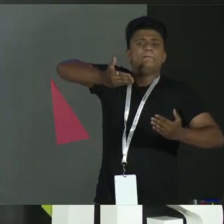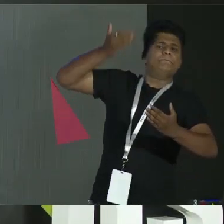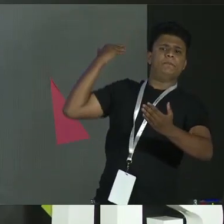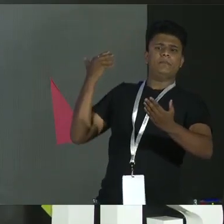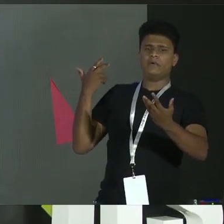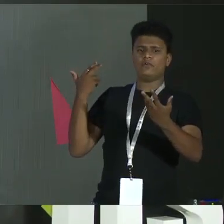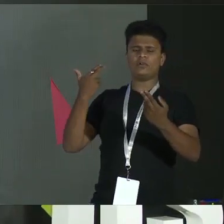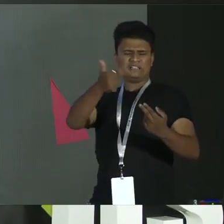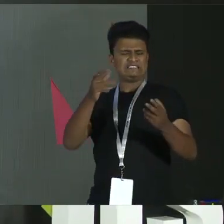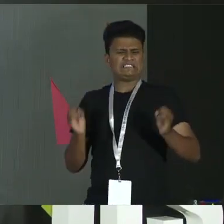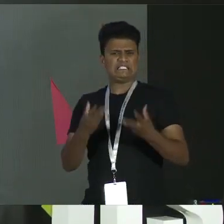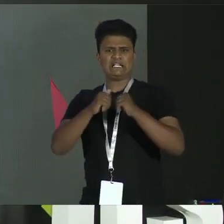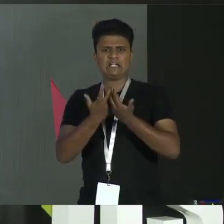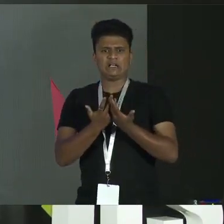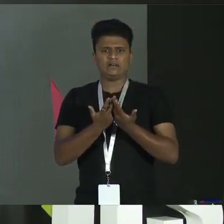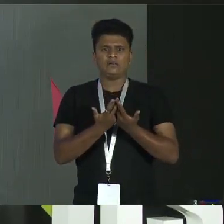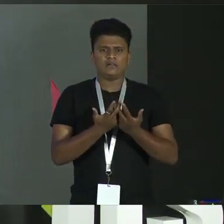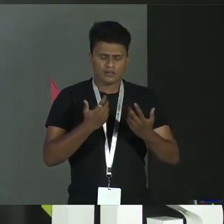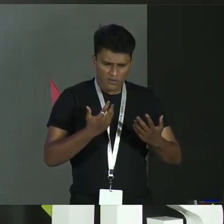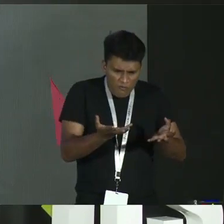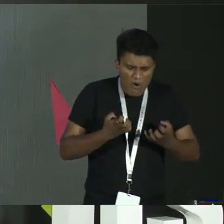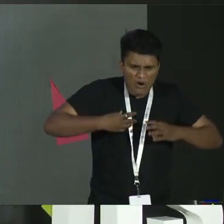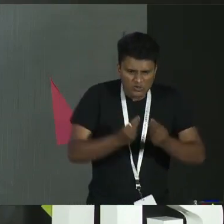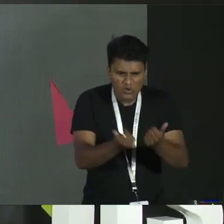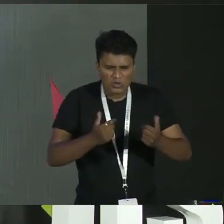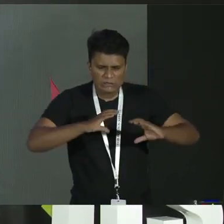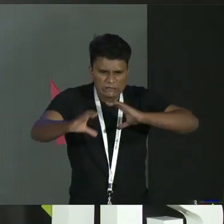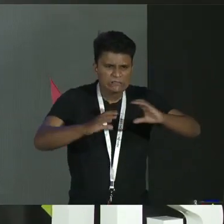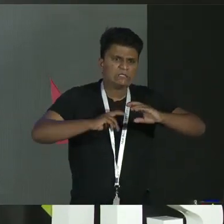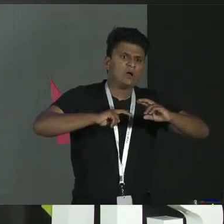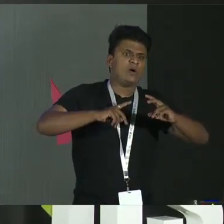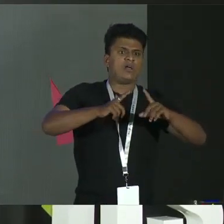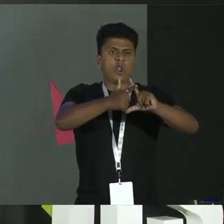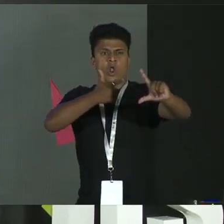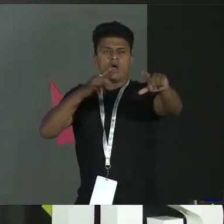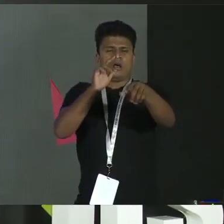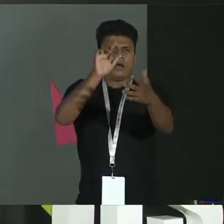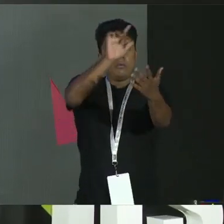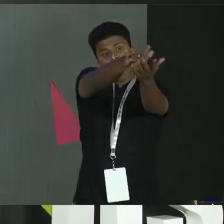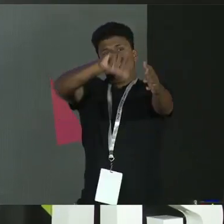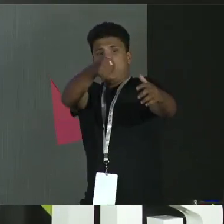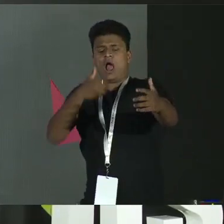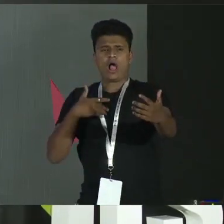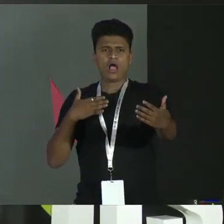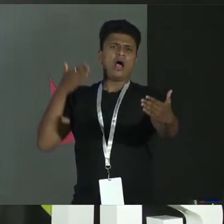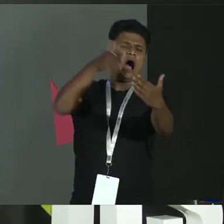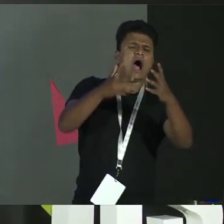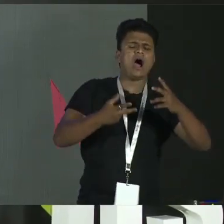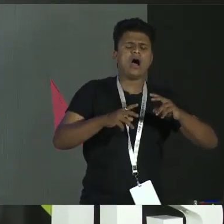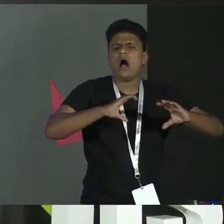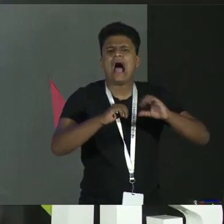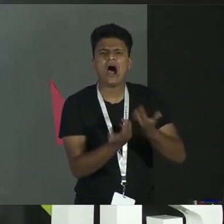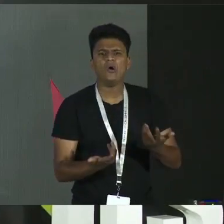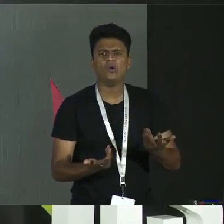today, he wanted a solution for communicating long distance that doesn't require hearing.